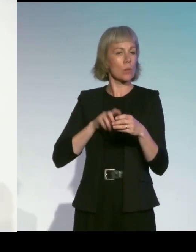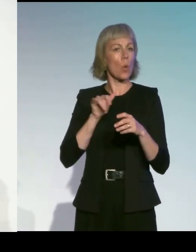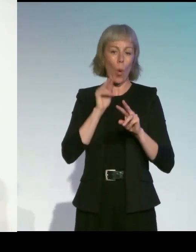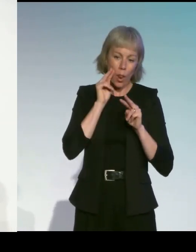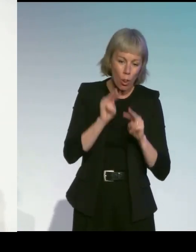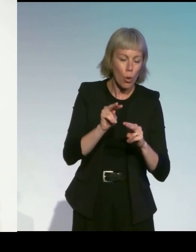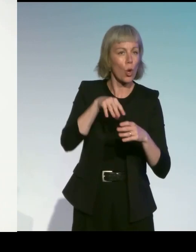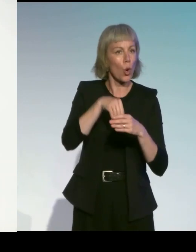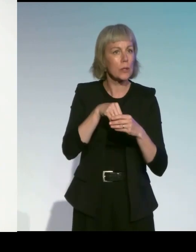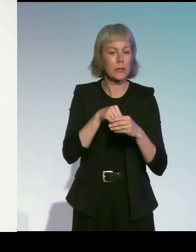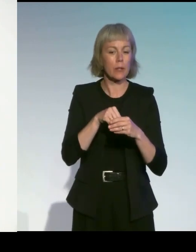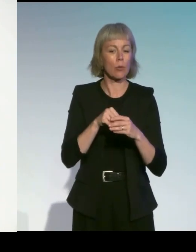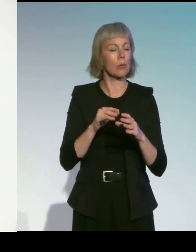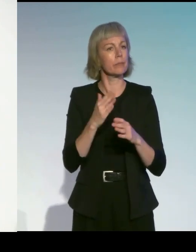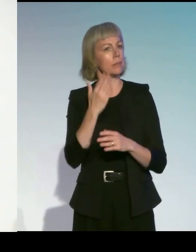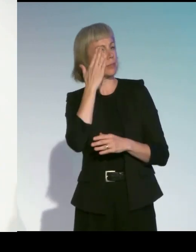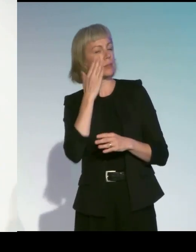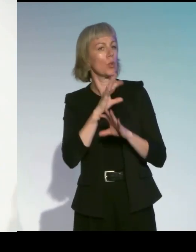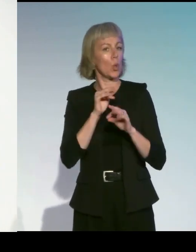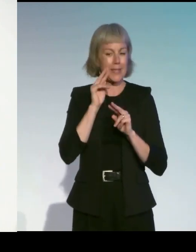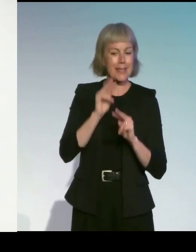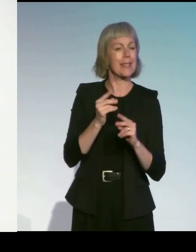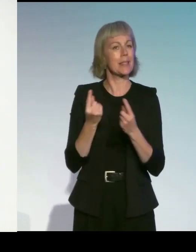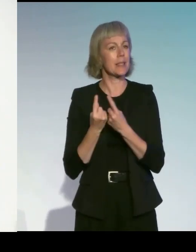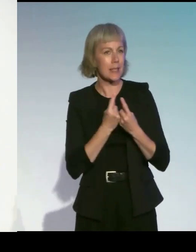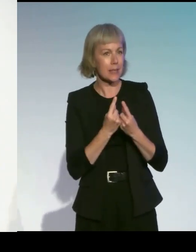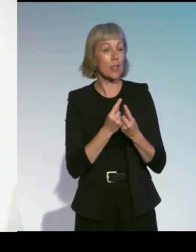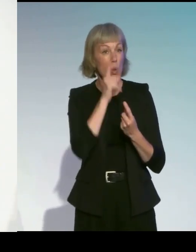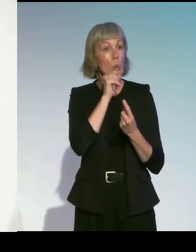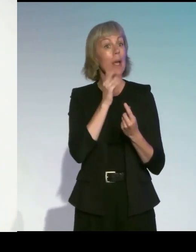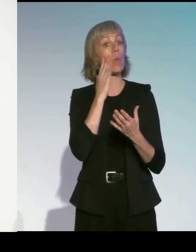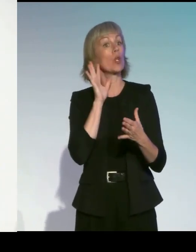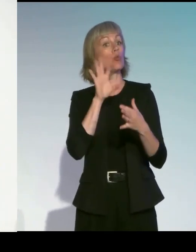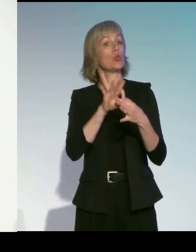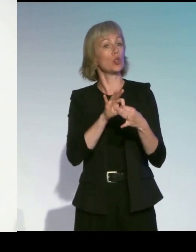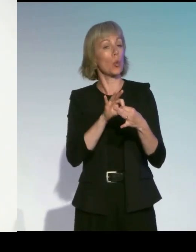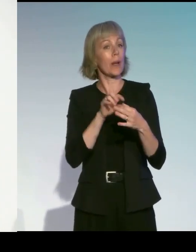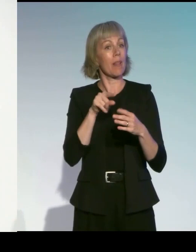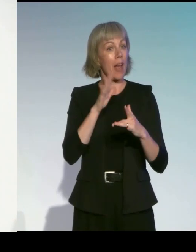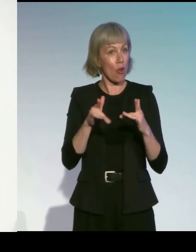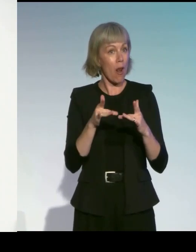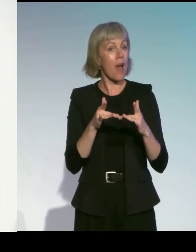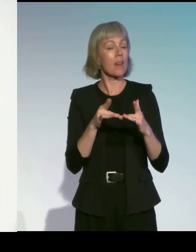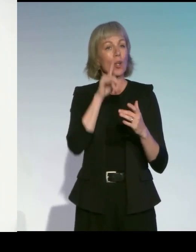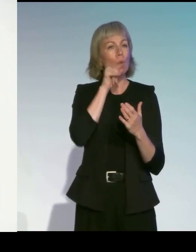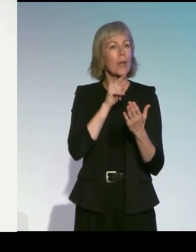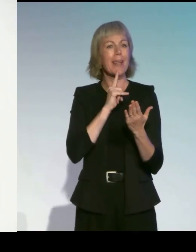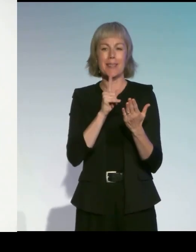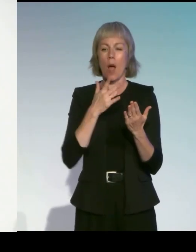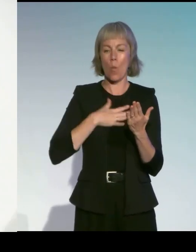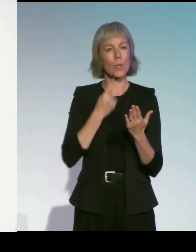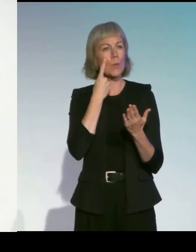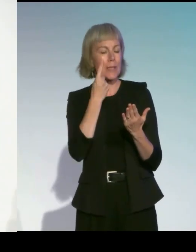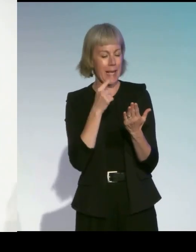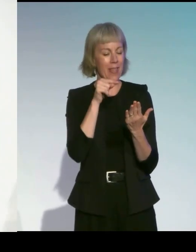In particular, being able to select when you sign up, but this is the kinds of content that I would like to see, this is the kind of content that I would